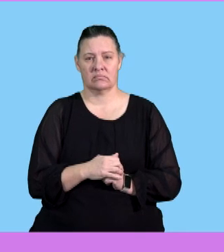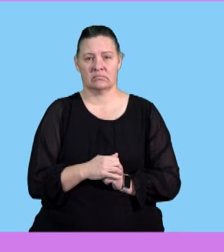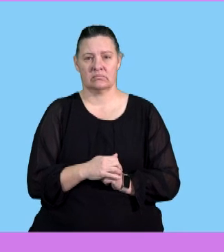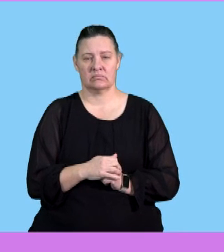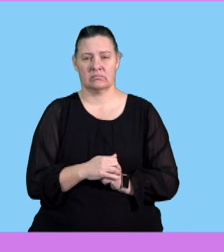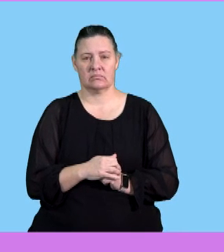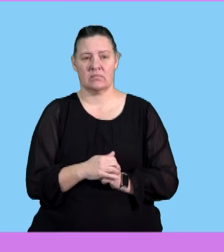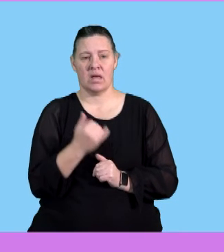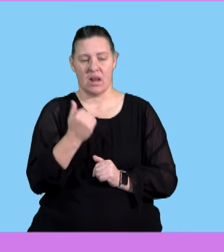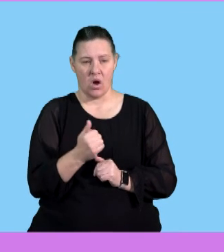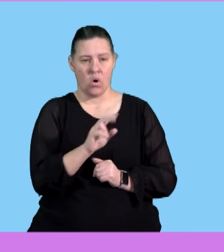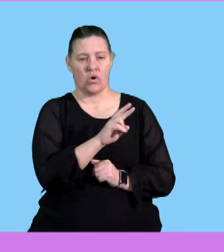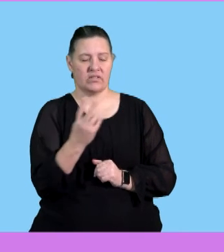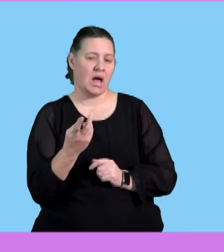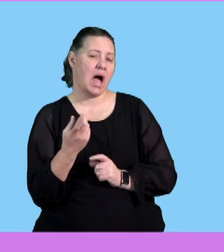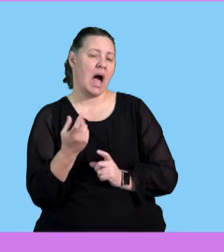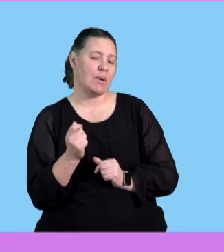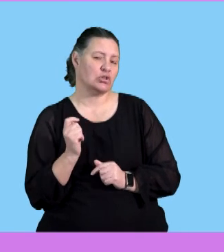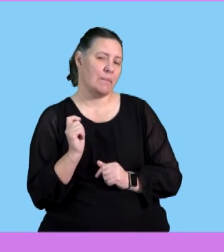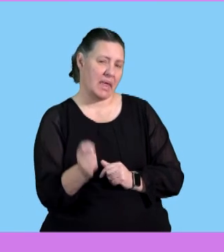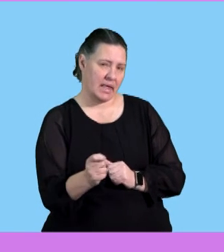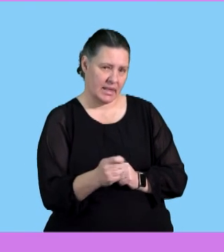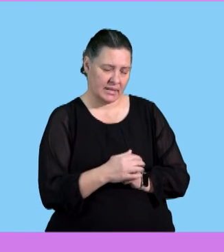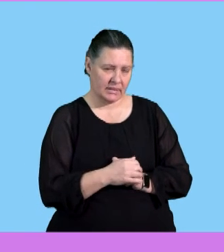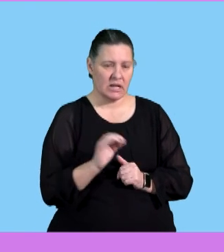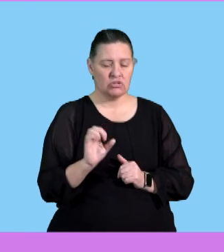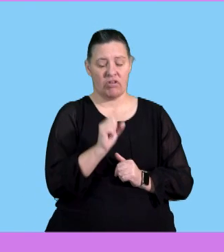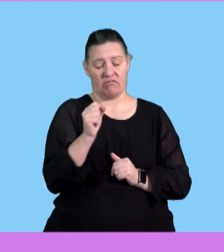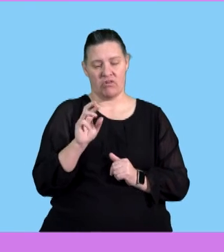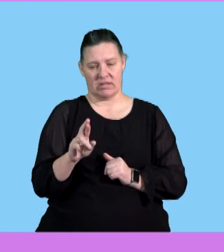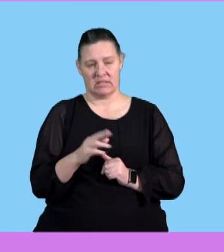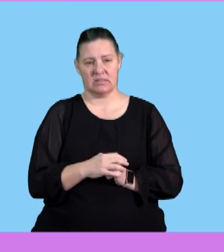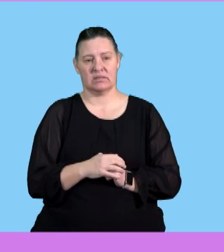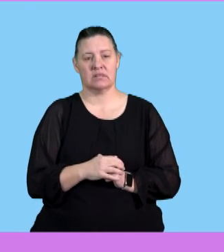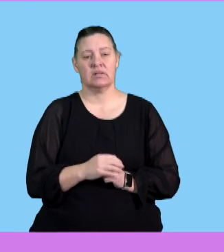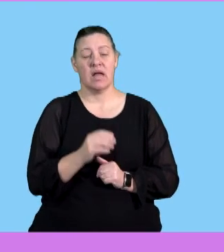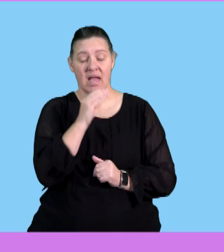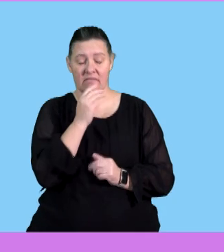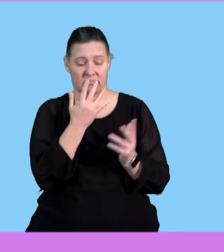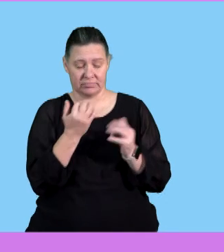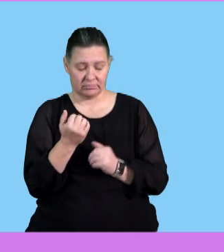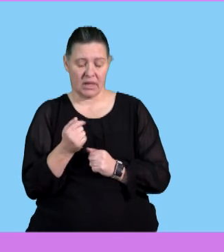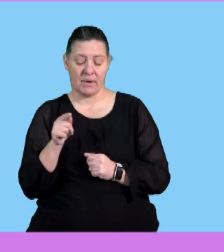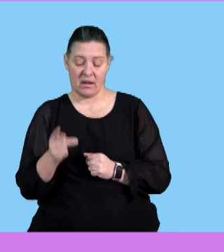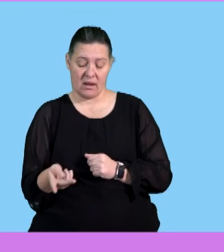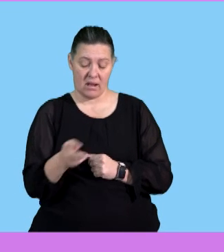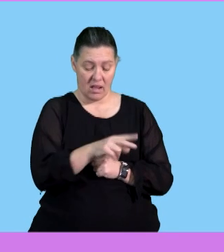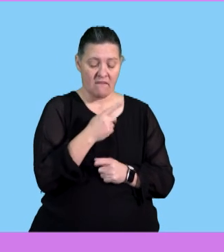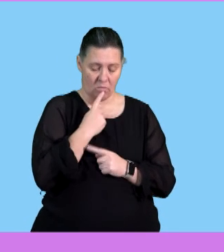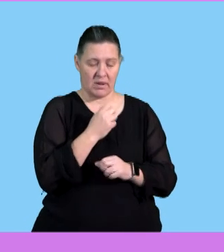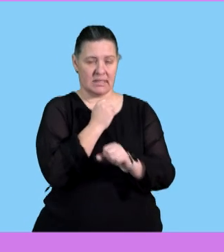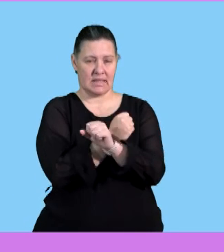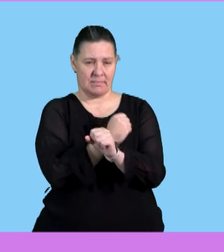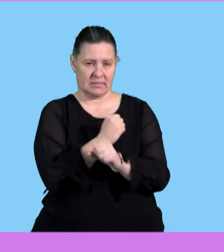in US dollars. So now I'm converting. How much am I going to pay in South African rand? So working that out, we